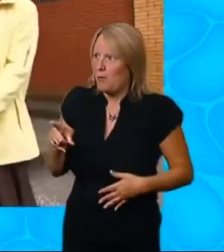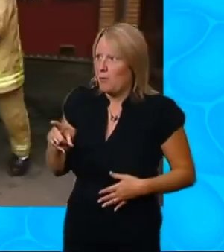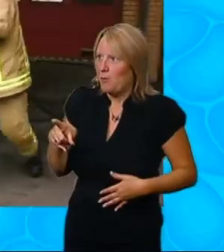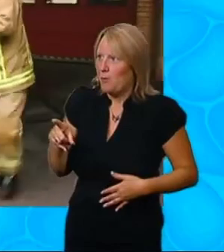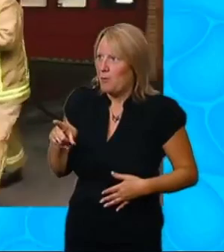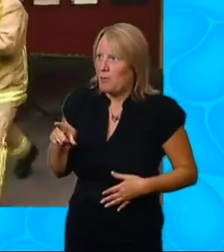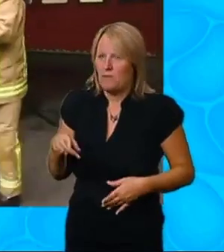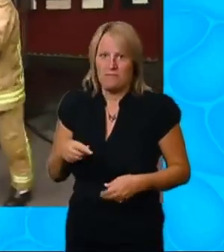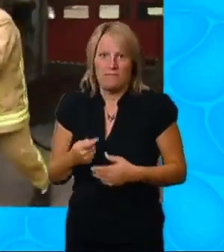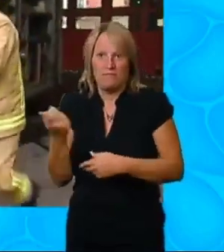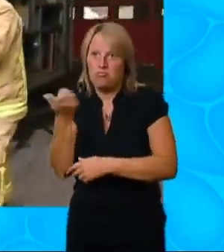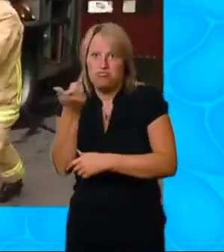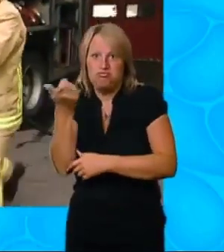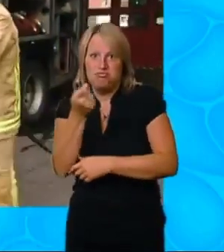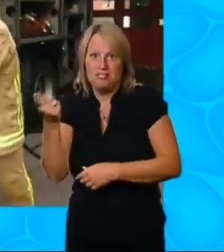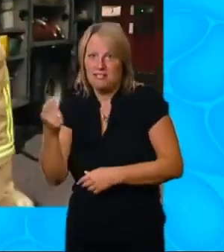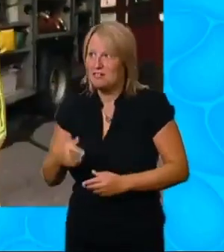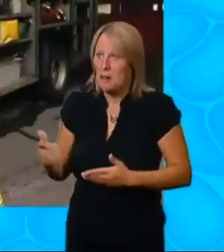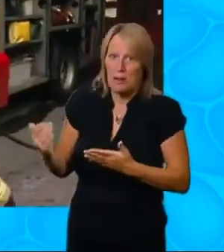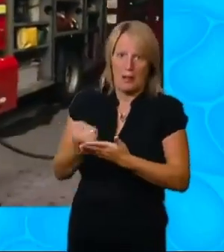Firefighters to the rescue!